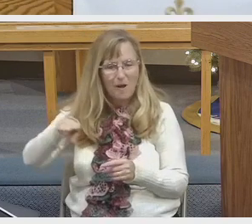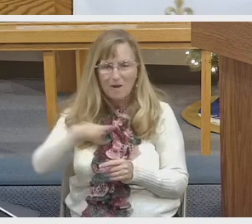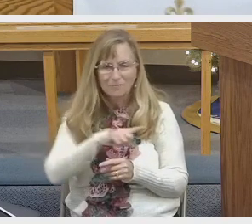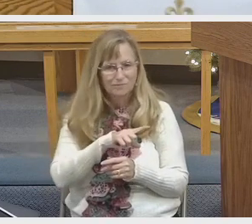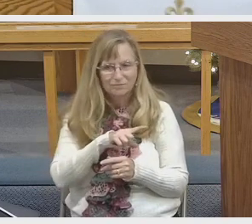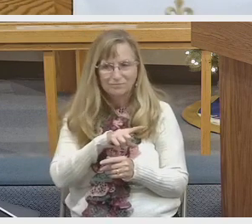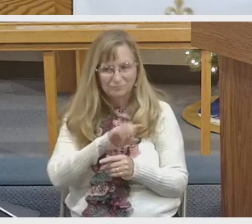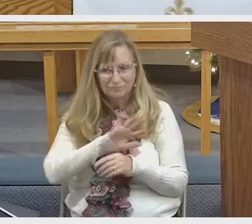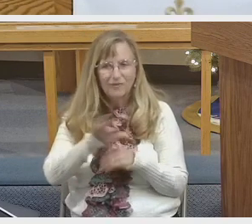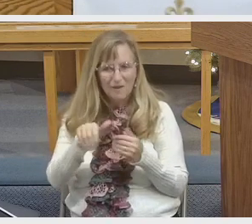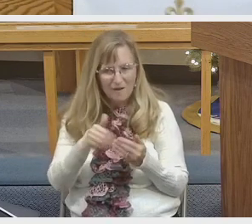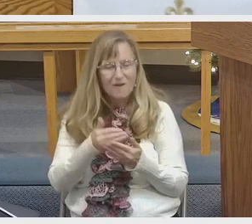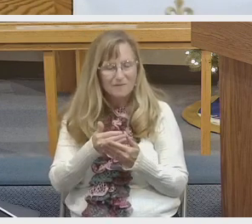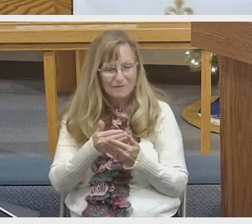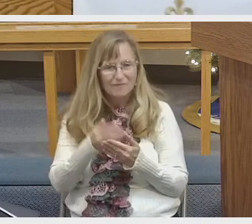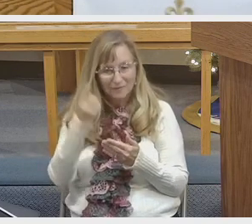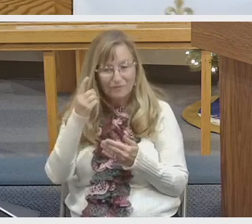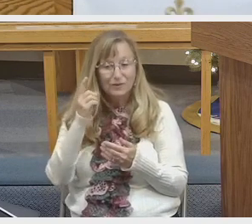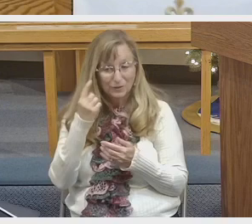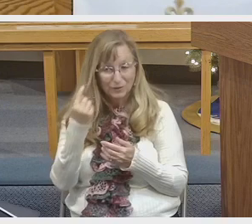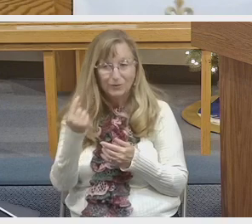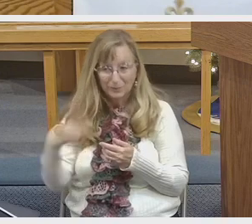Savior for you.